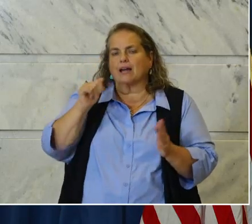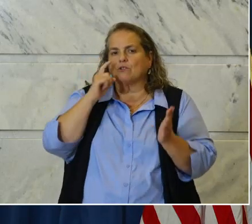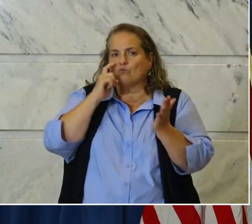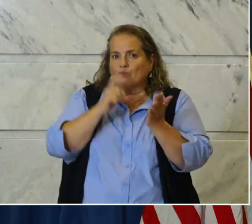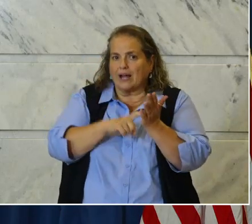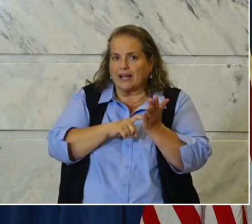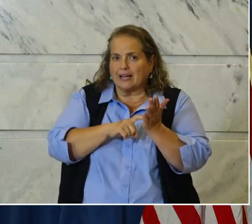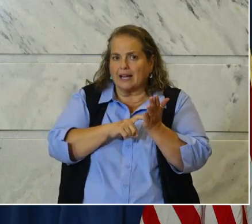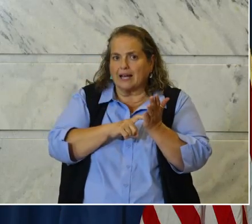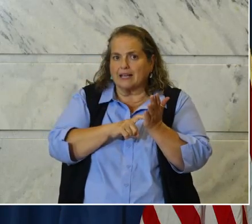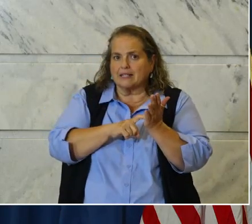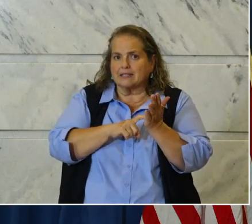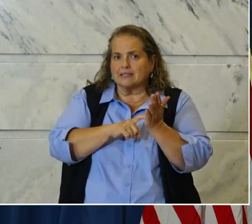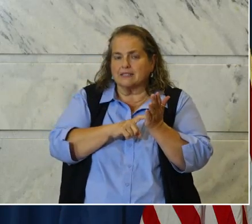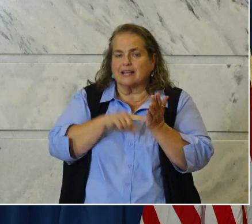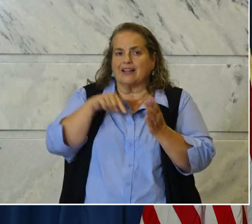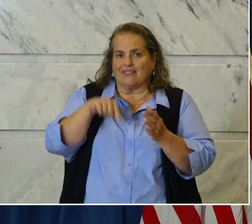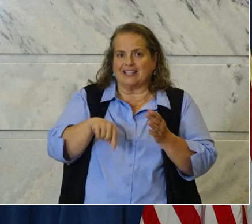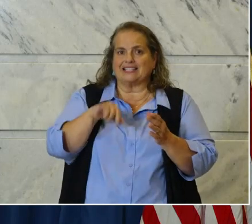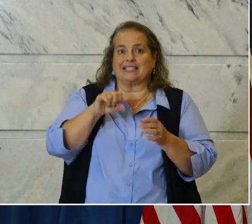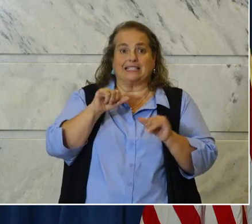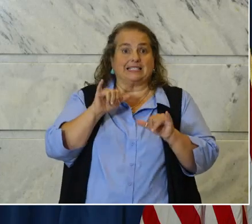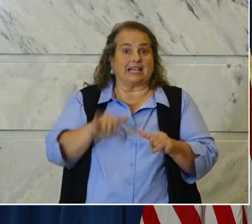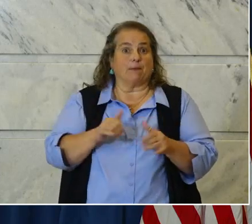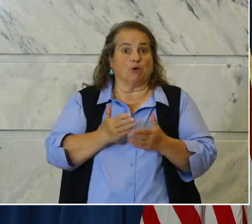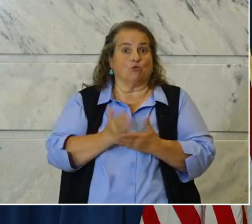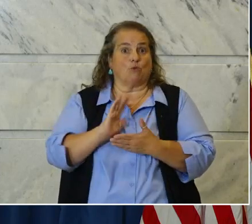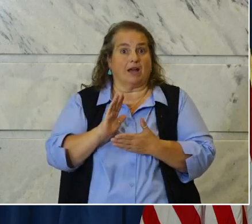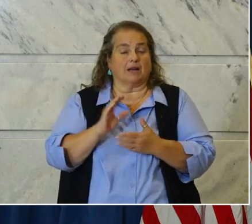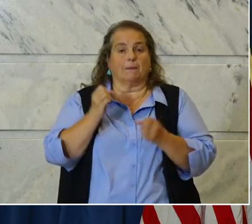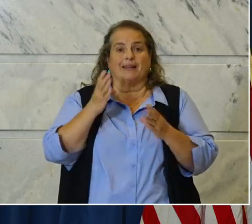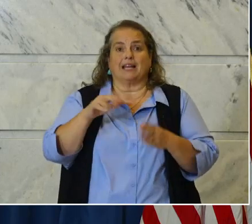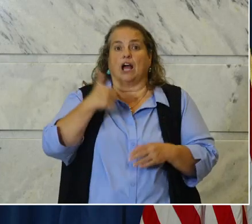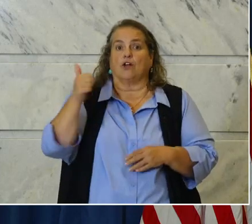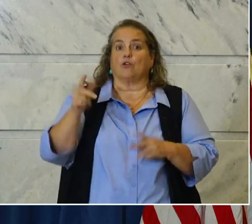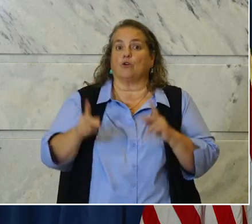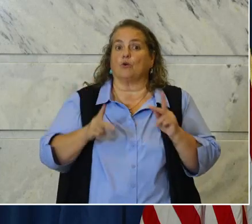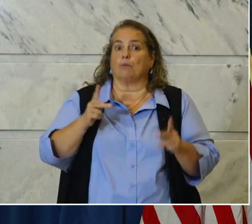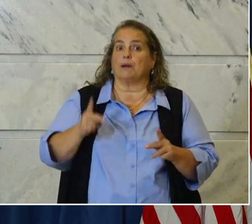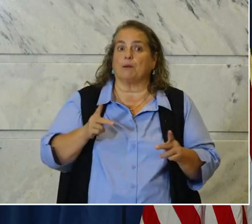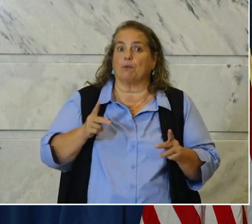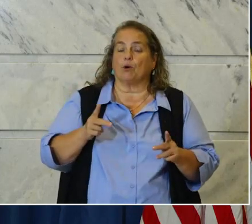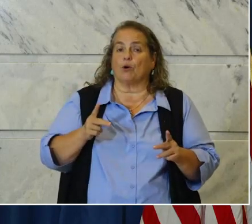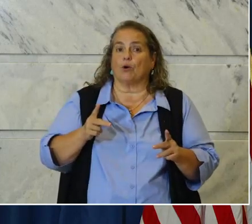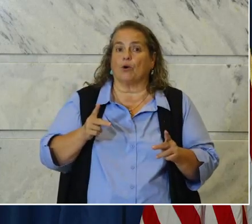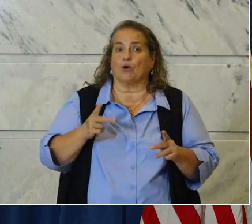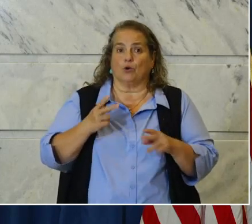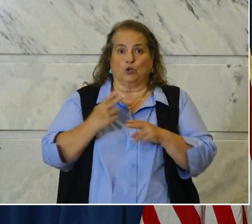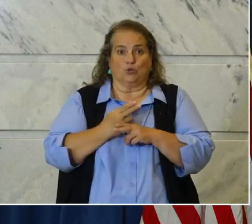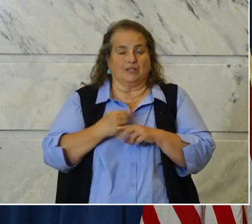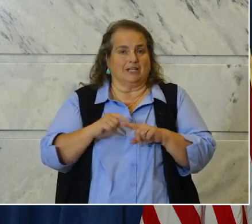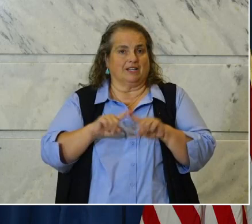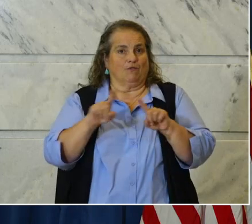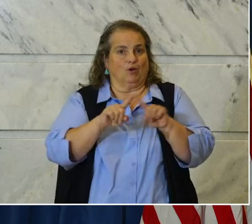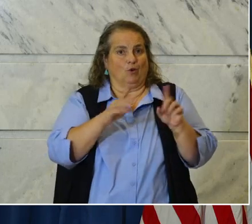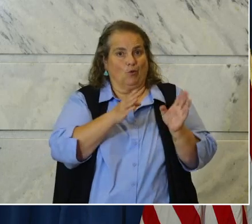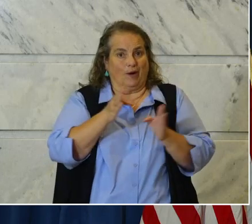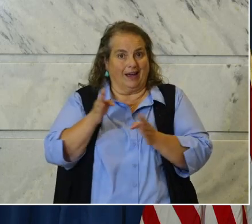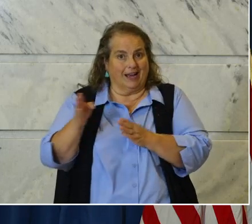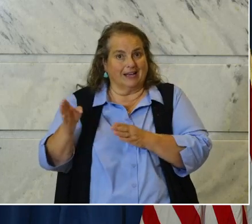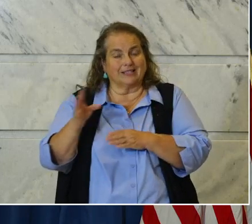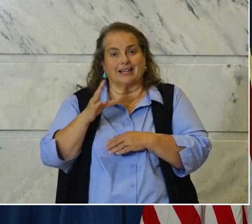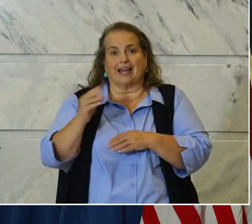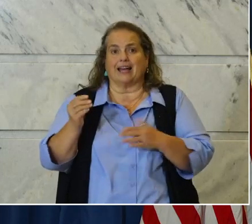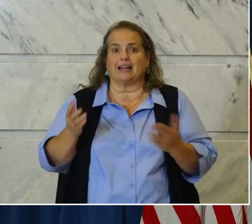recognize that this is the same right that many other people use in different ways, and you